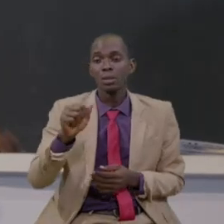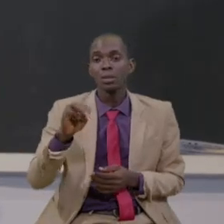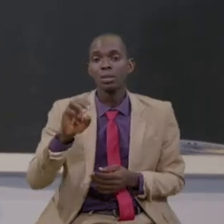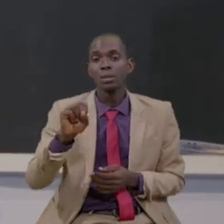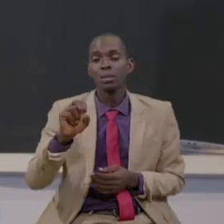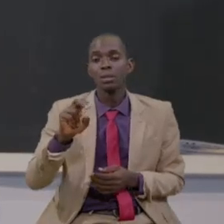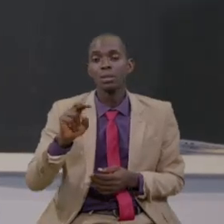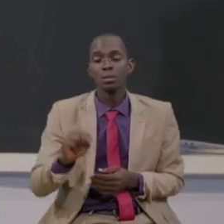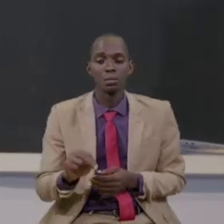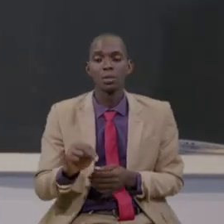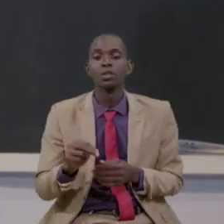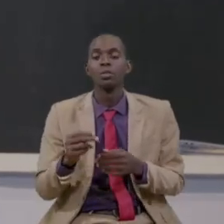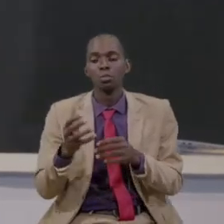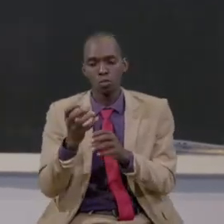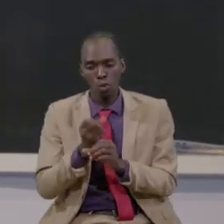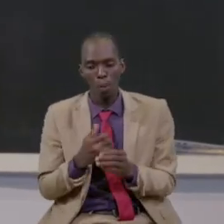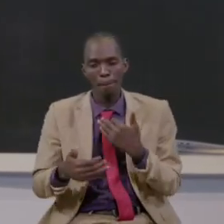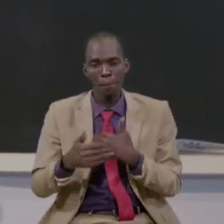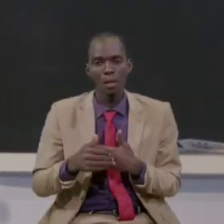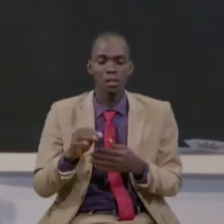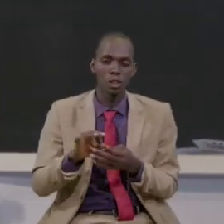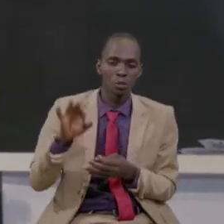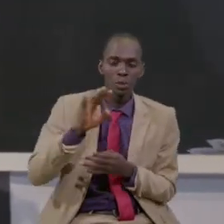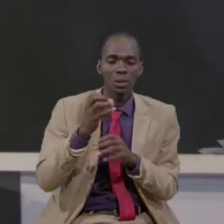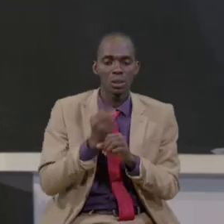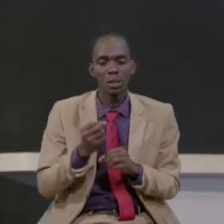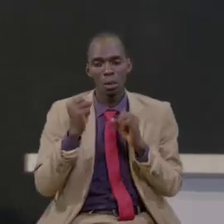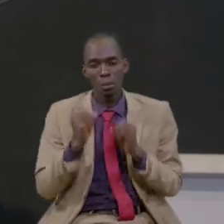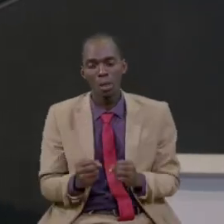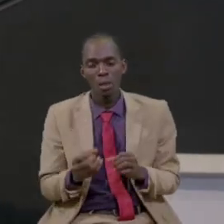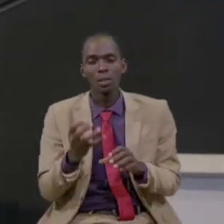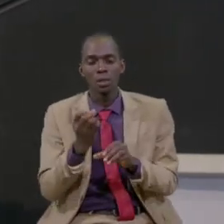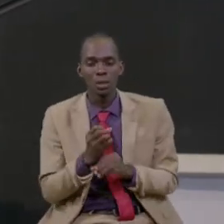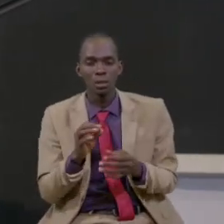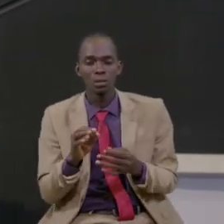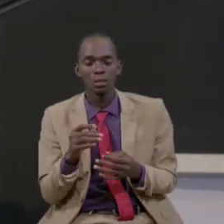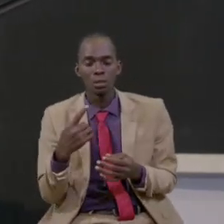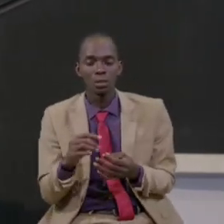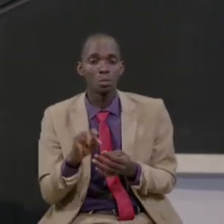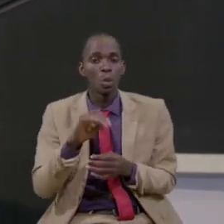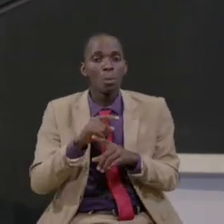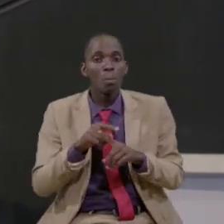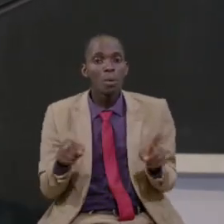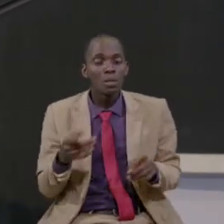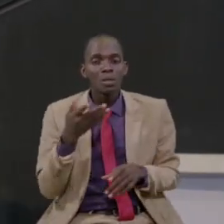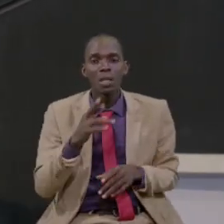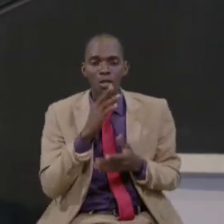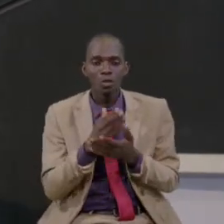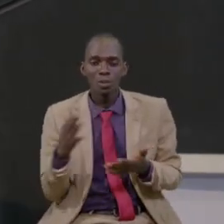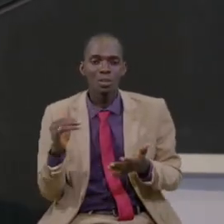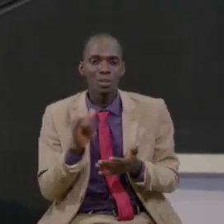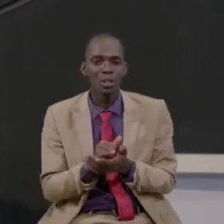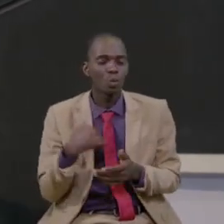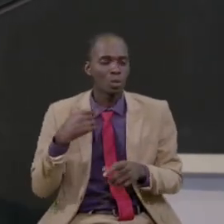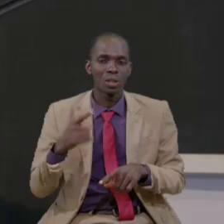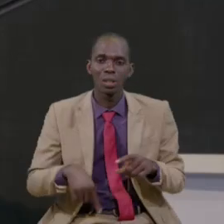came back, the forgiveness was there. There are some things forgiveness will not bring back. He lost